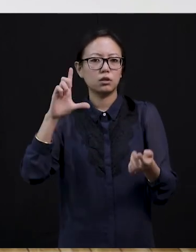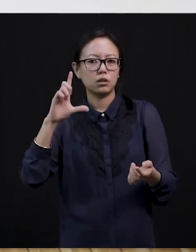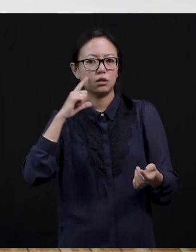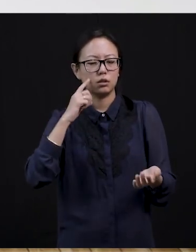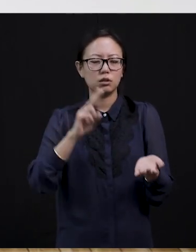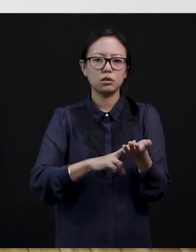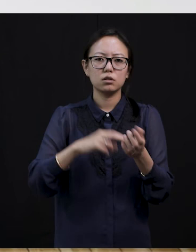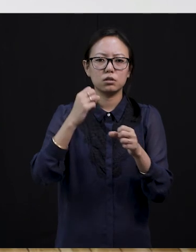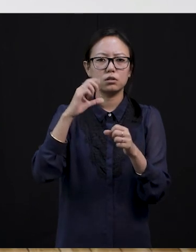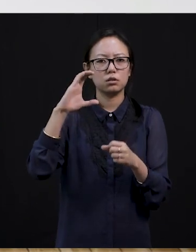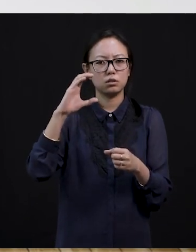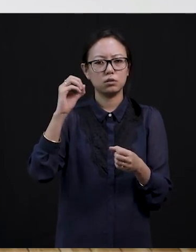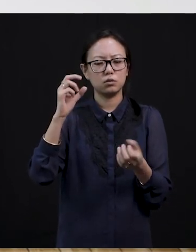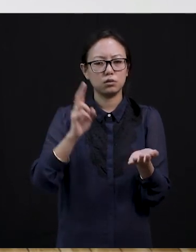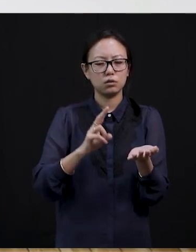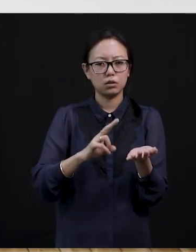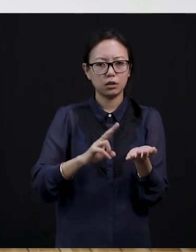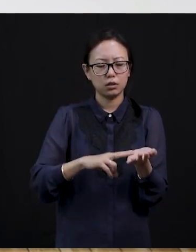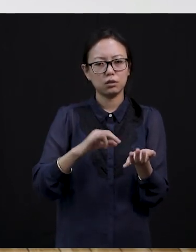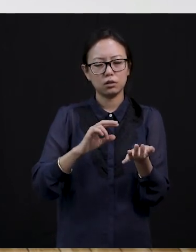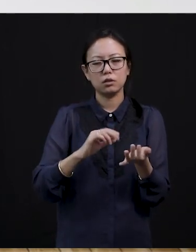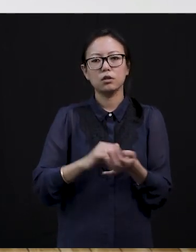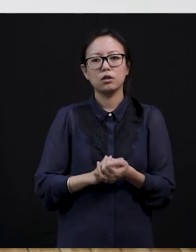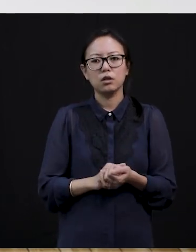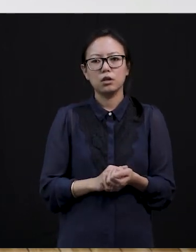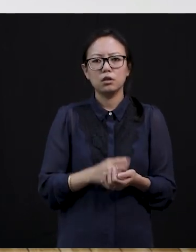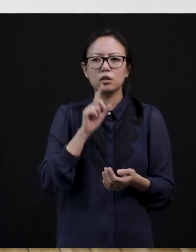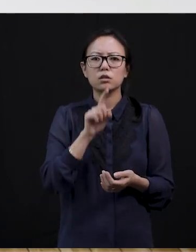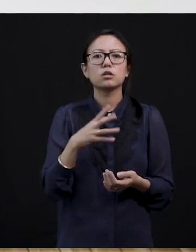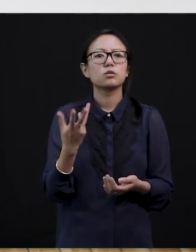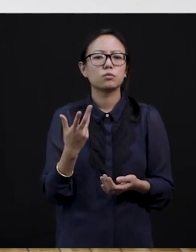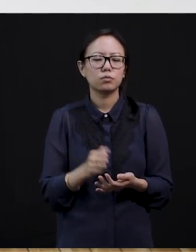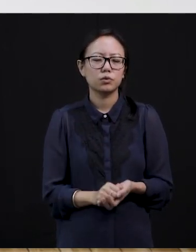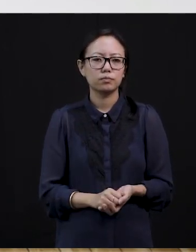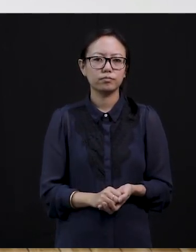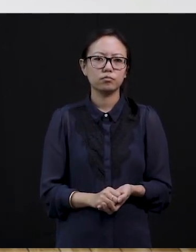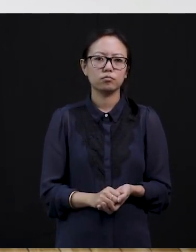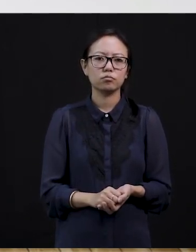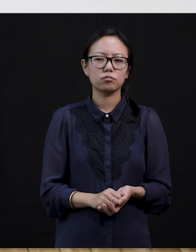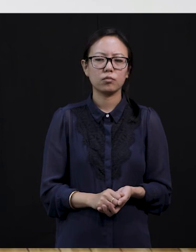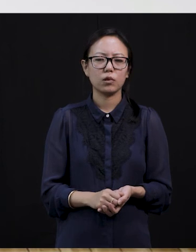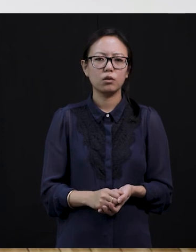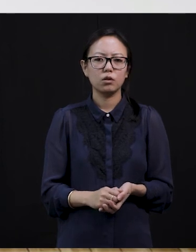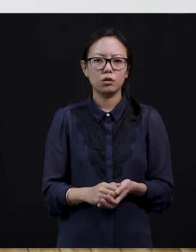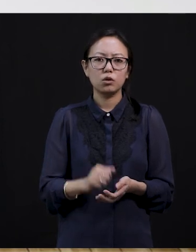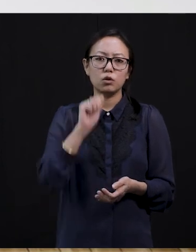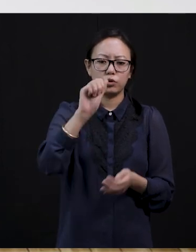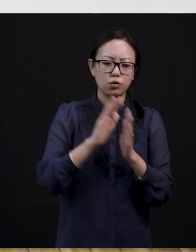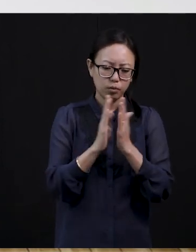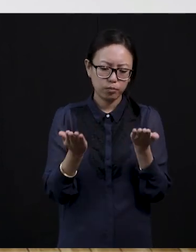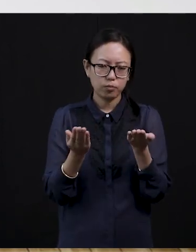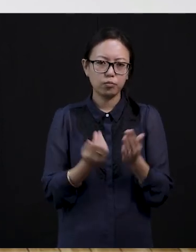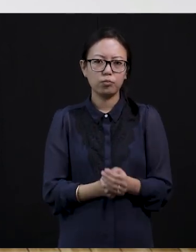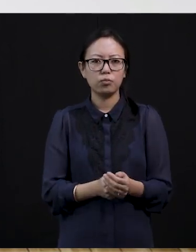these questions and write your own answer. So I'll just go off from the screen so that you have time to go through it. Second